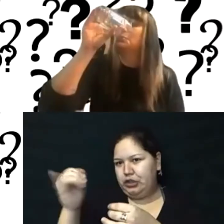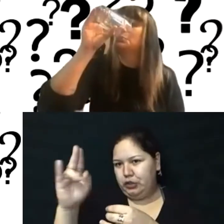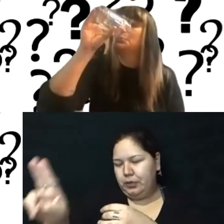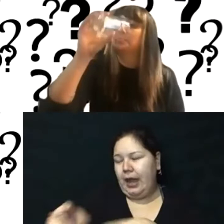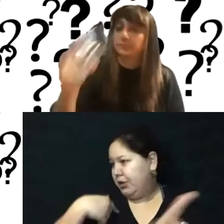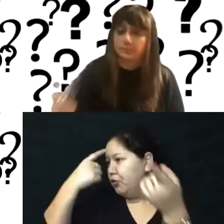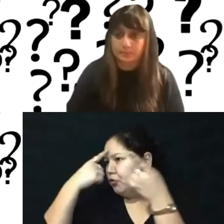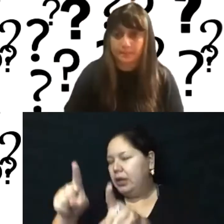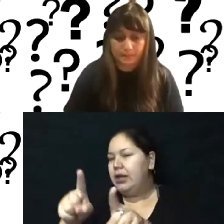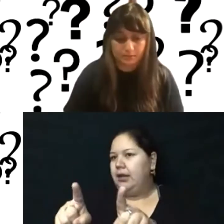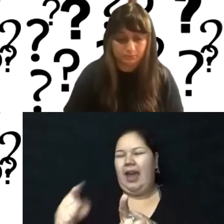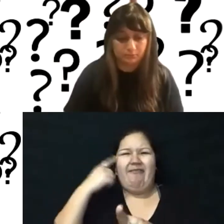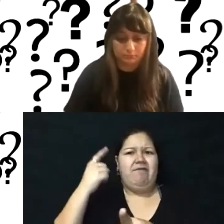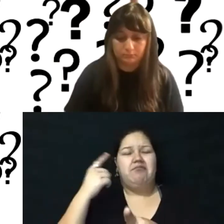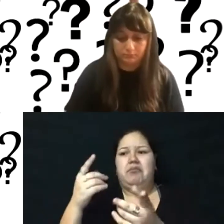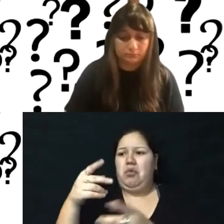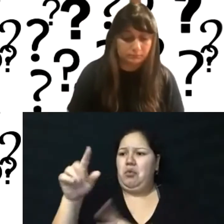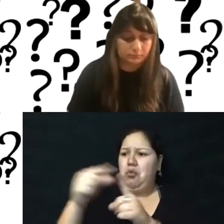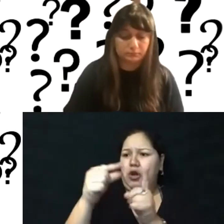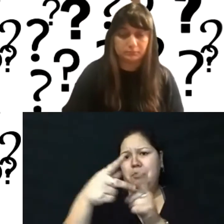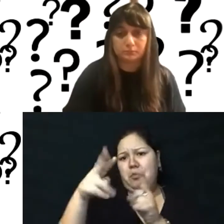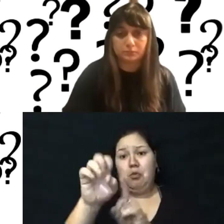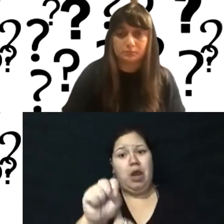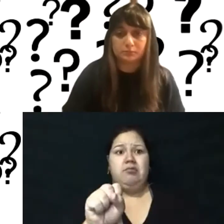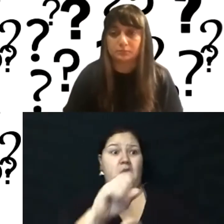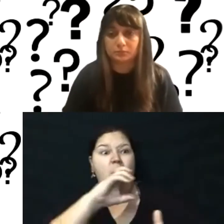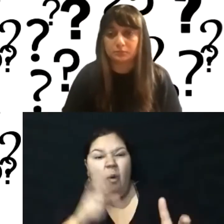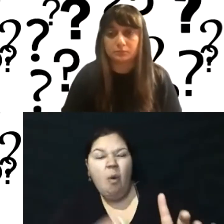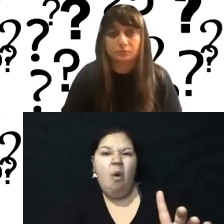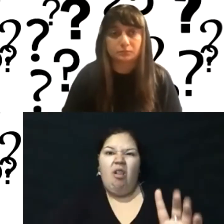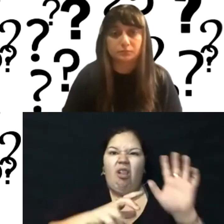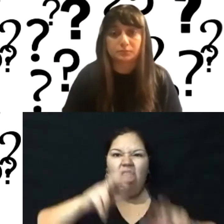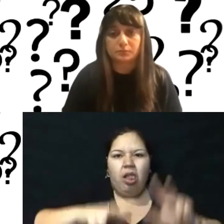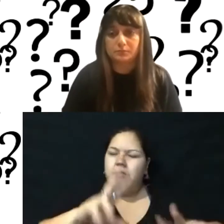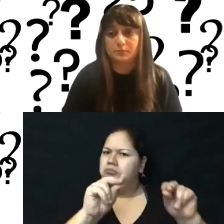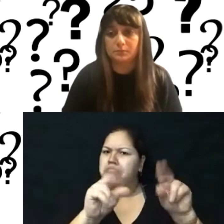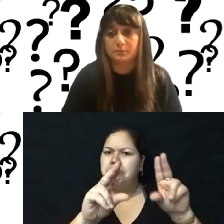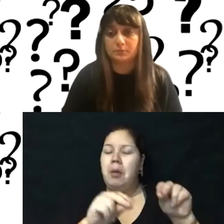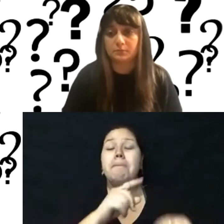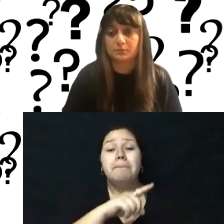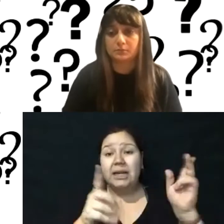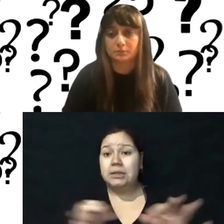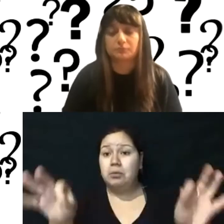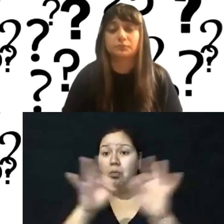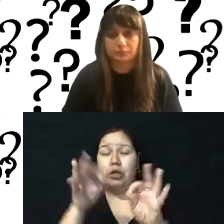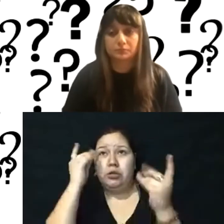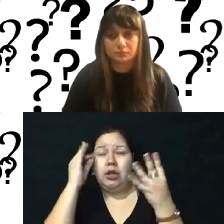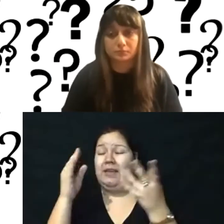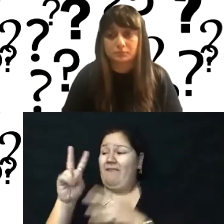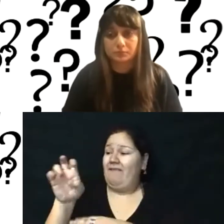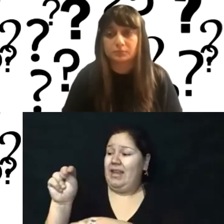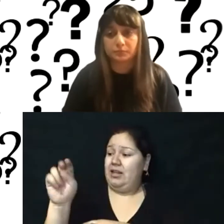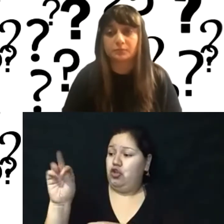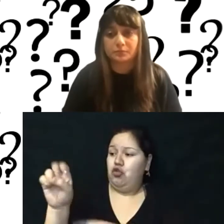is clunky or old fashioned. I think that, you know, one thing to consider is that that vendors typically work with certain tools. So